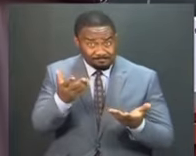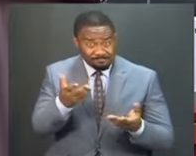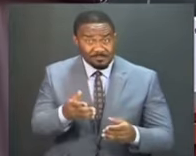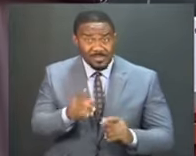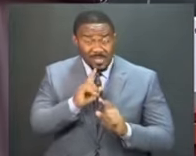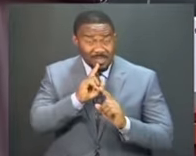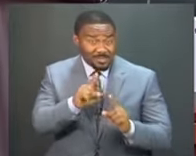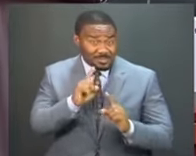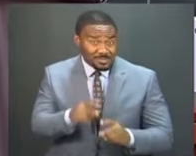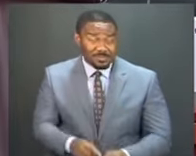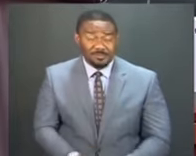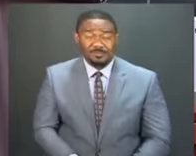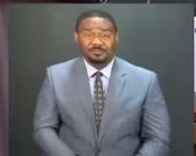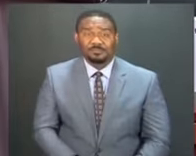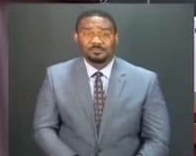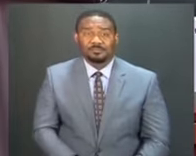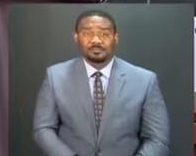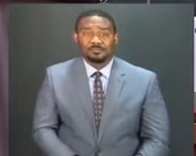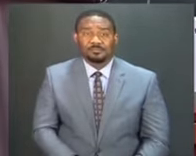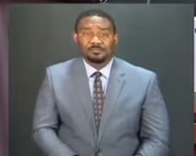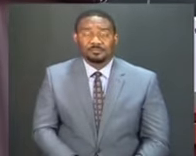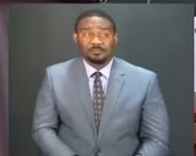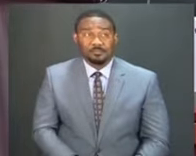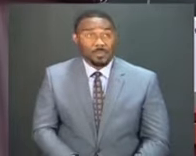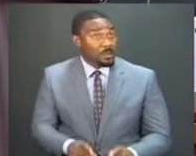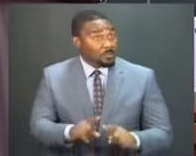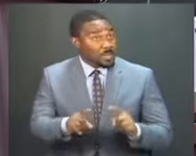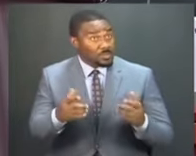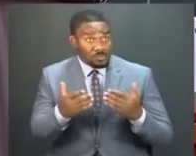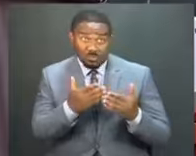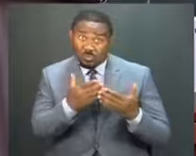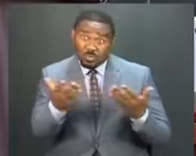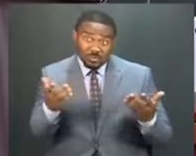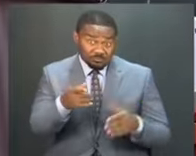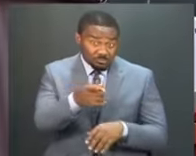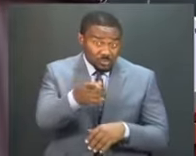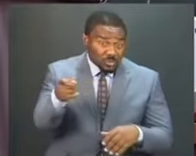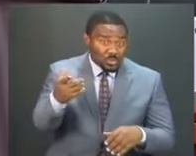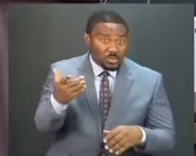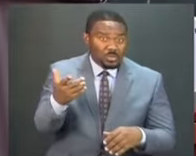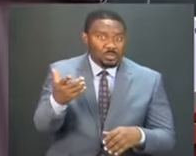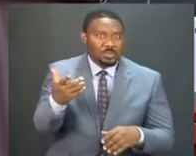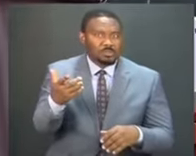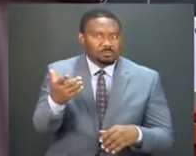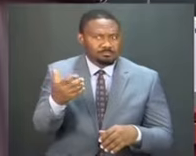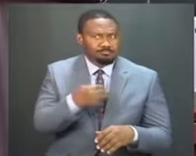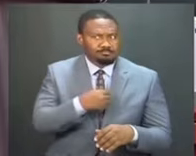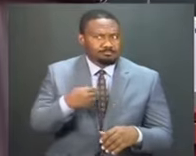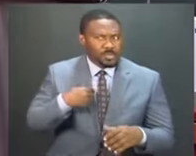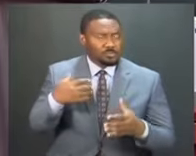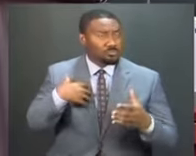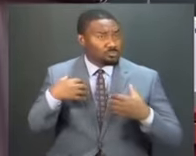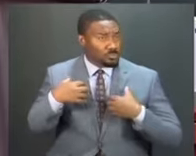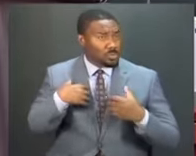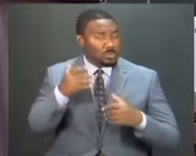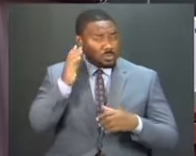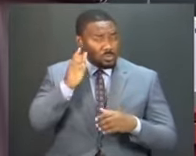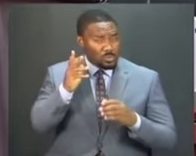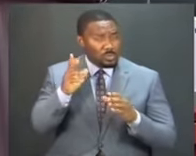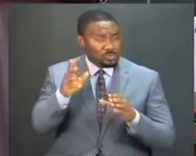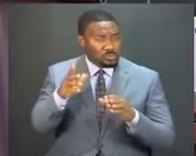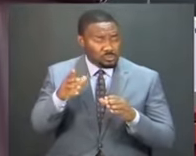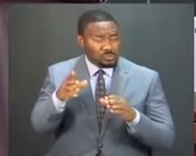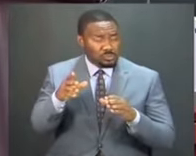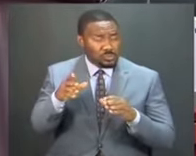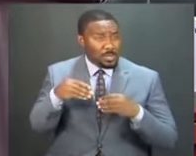the appropriate answers. But we'll take on board all the concerns raised by honorable members, and we will make